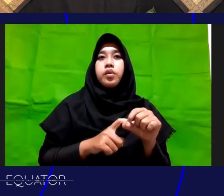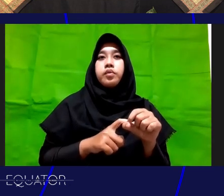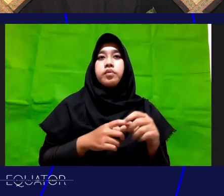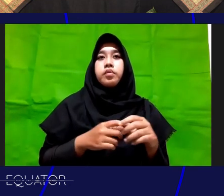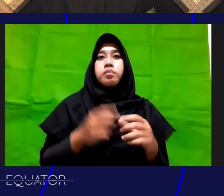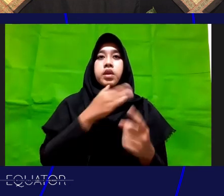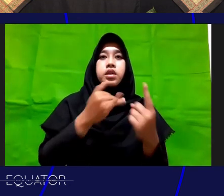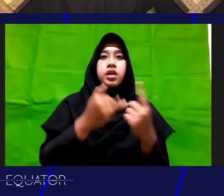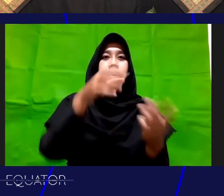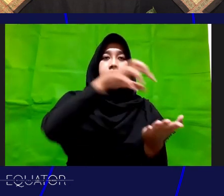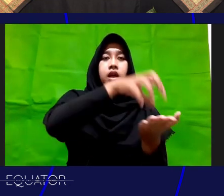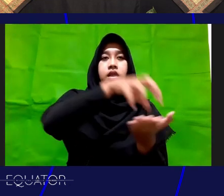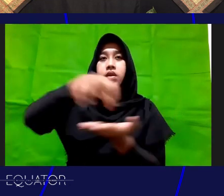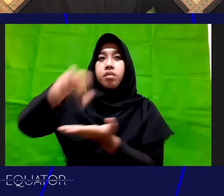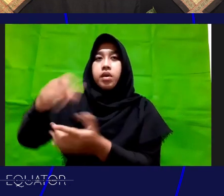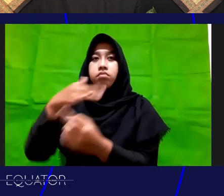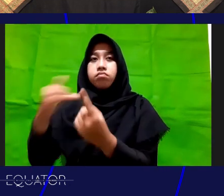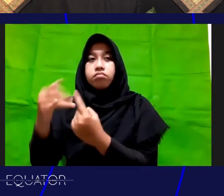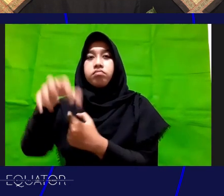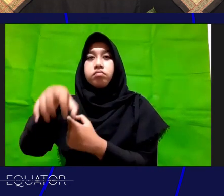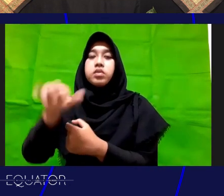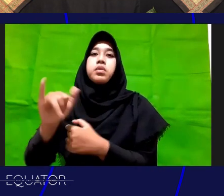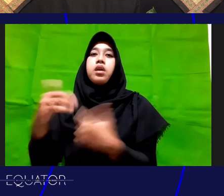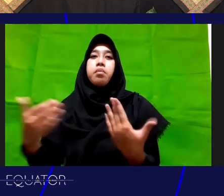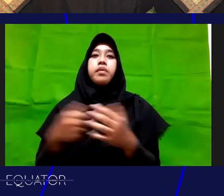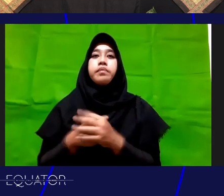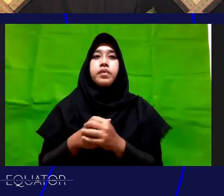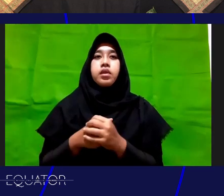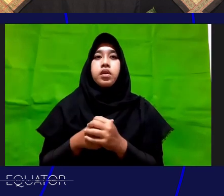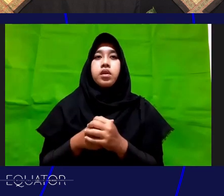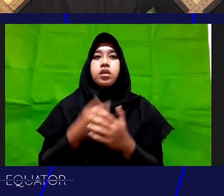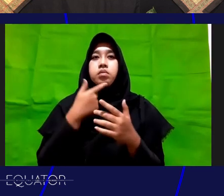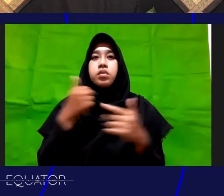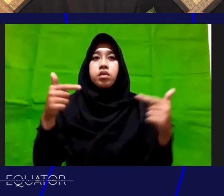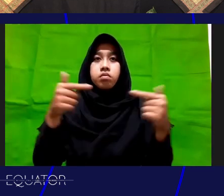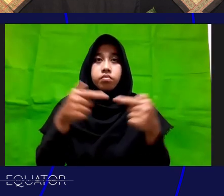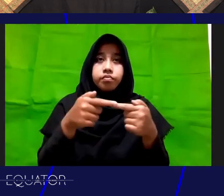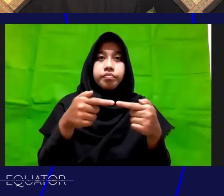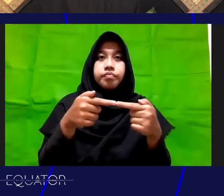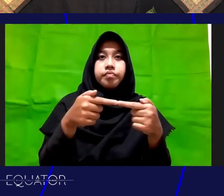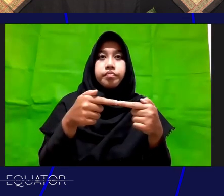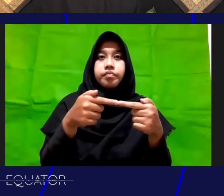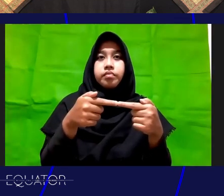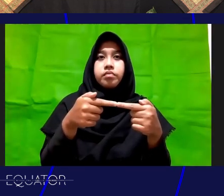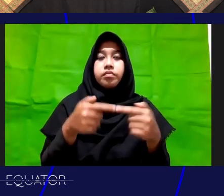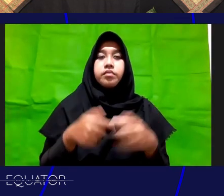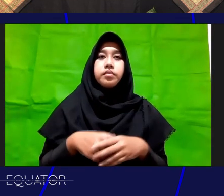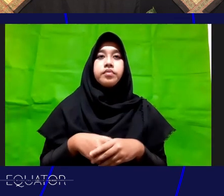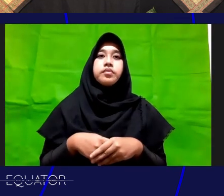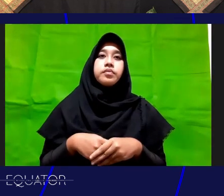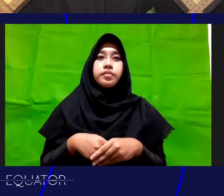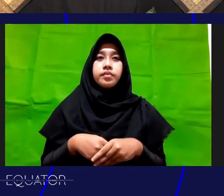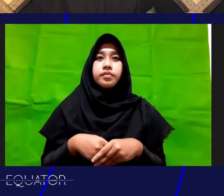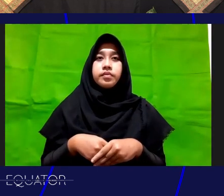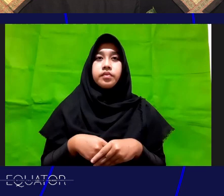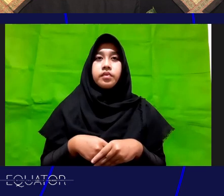are connected and that have been connected with this colonial power and this imperialism. But now I also think how also to think